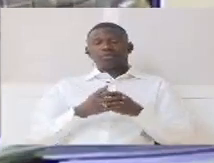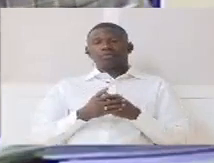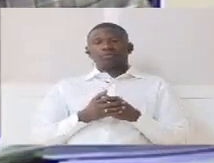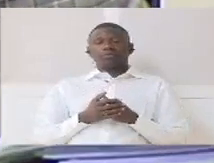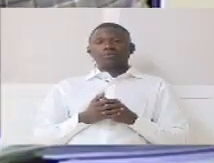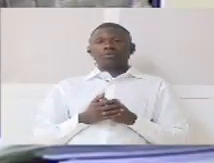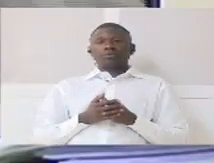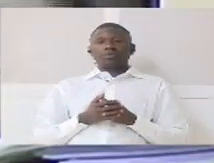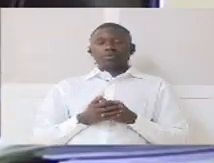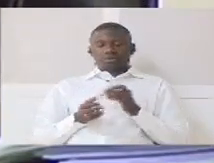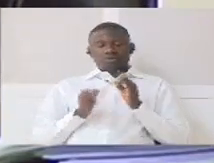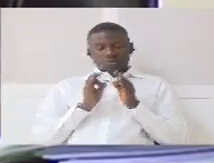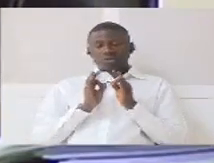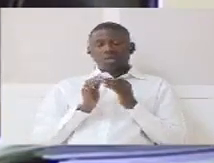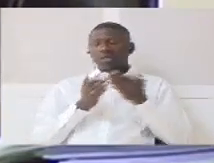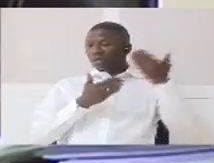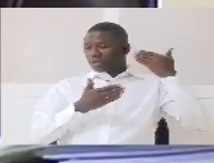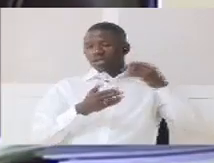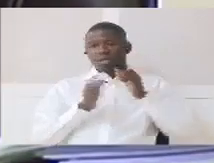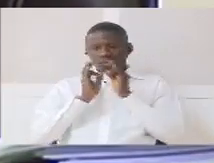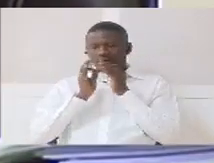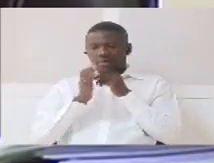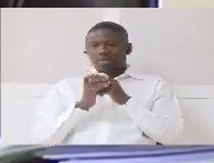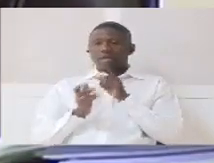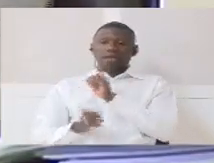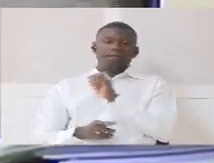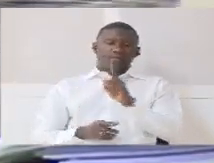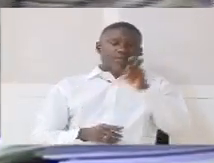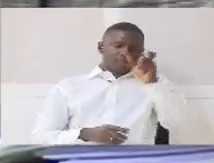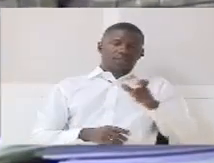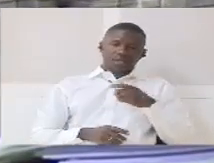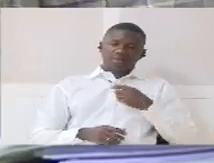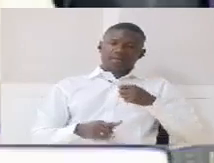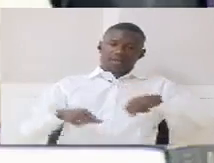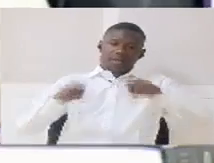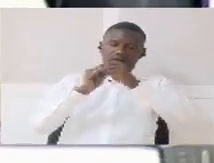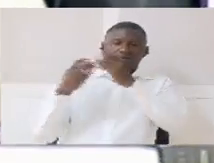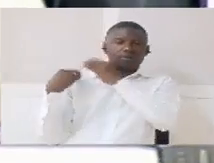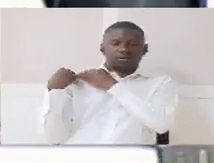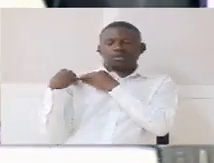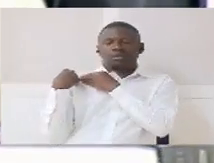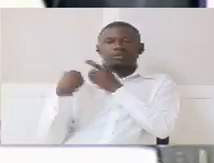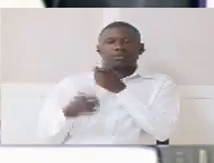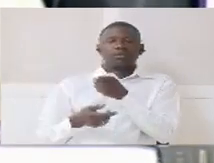momo na area long. Just as I said earlier on, momo na area of responsibility long. Is in his own area of